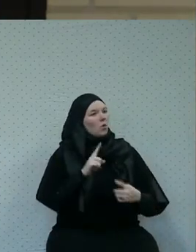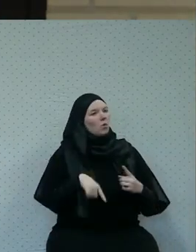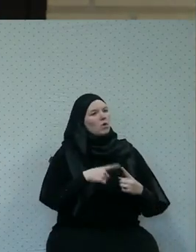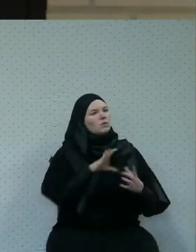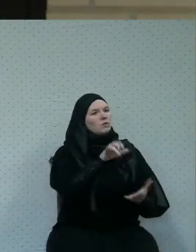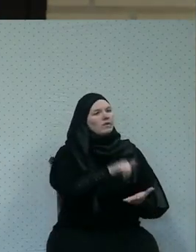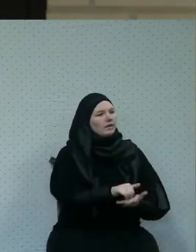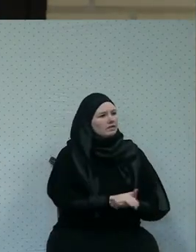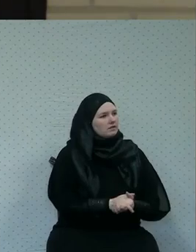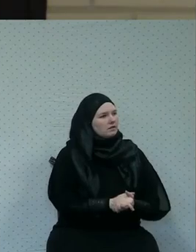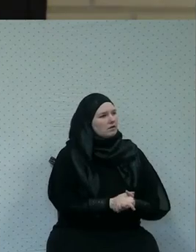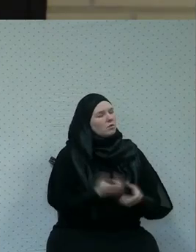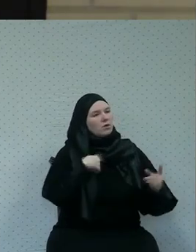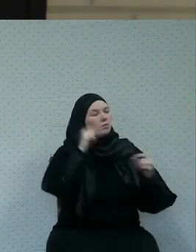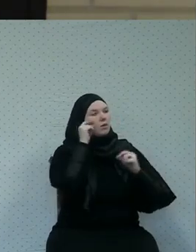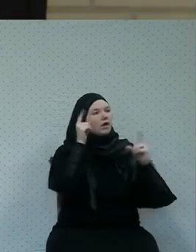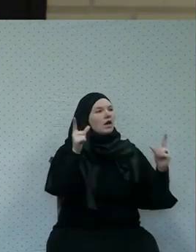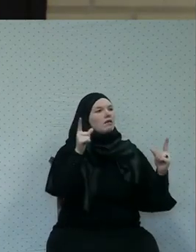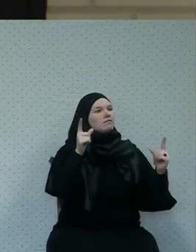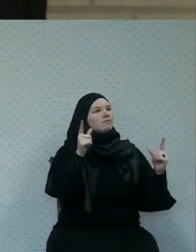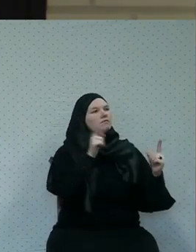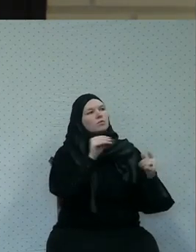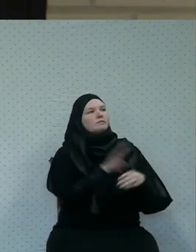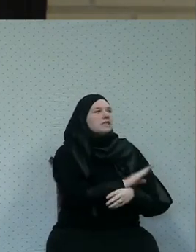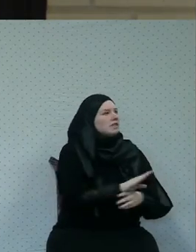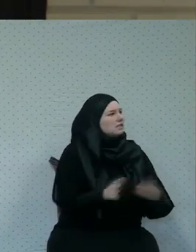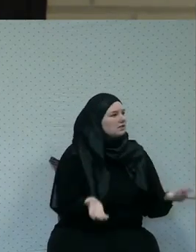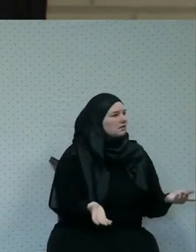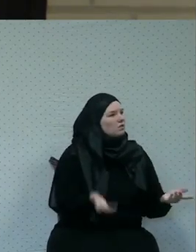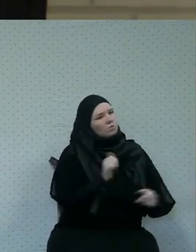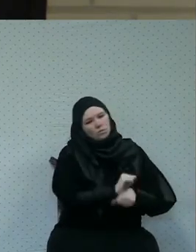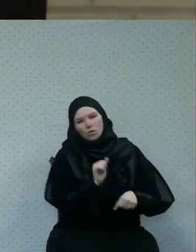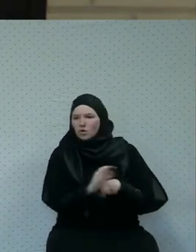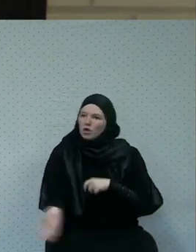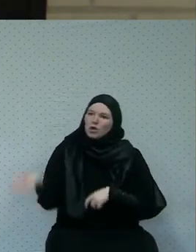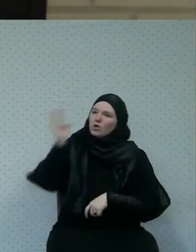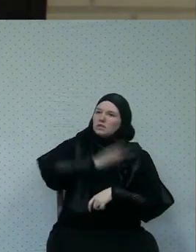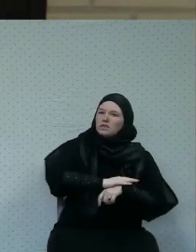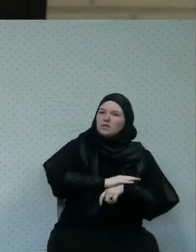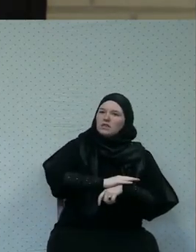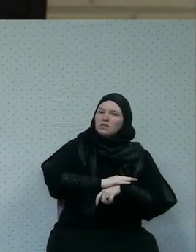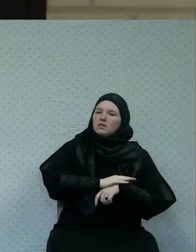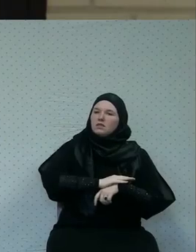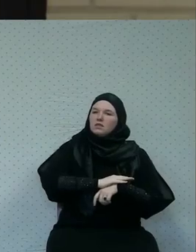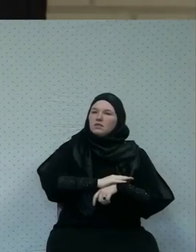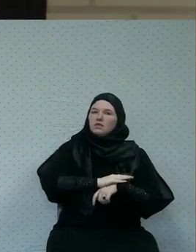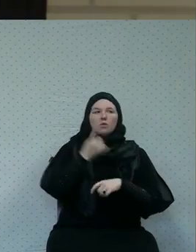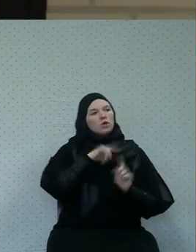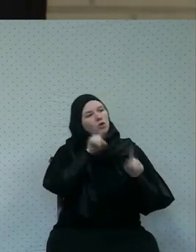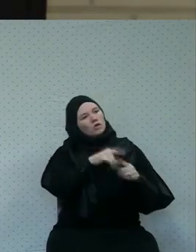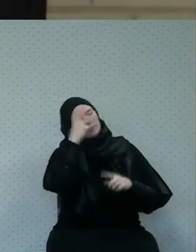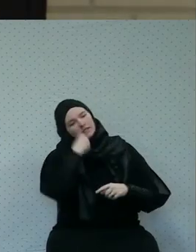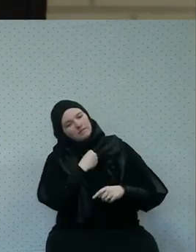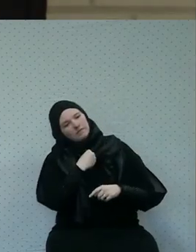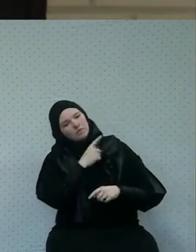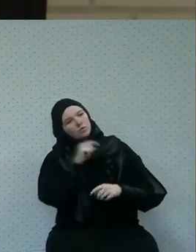this? We wake up and we're too busy to think. We're working the whole day, we're too busy to think. We go to sleep